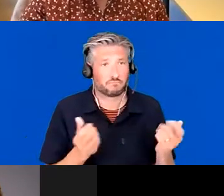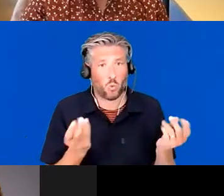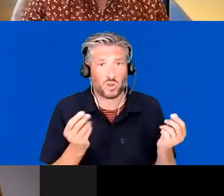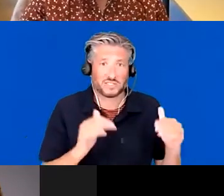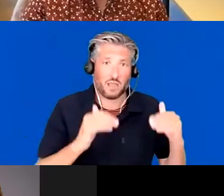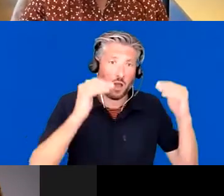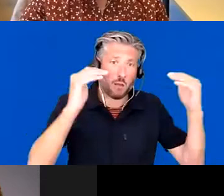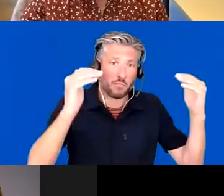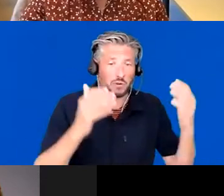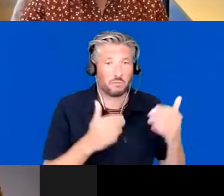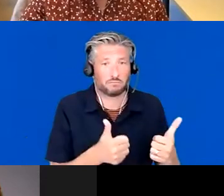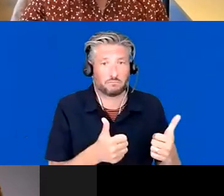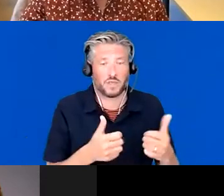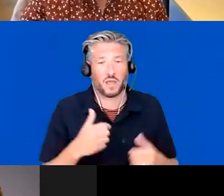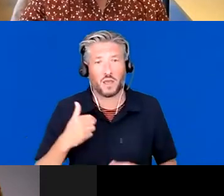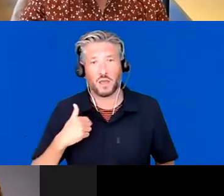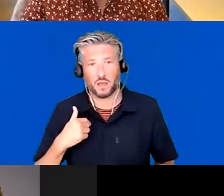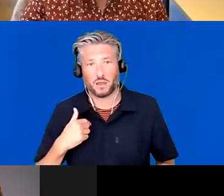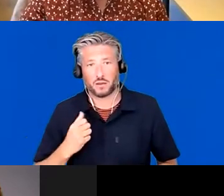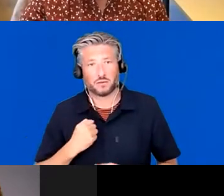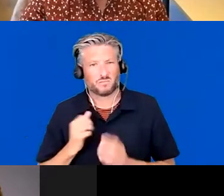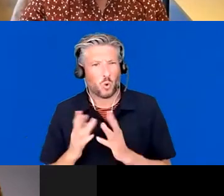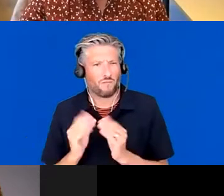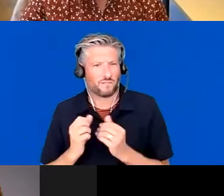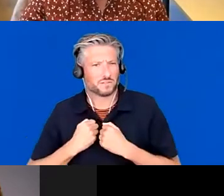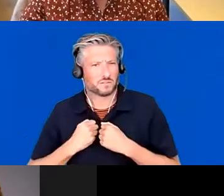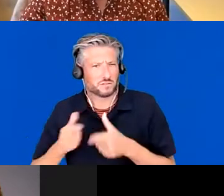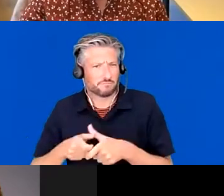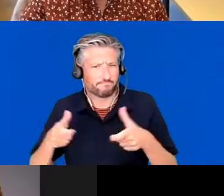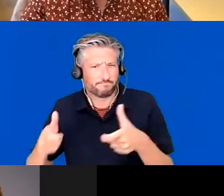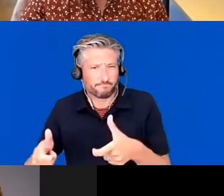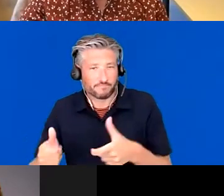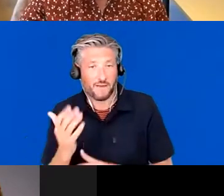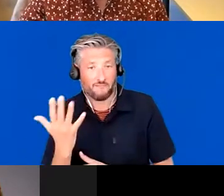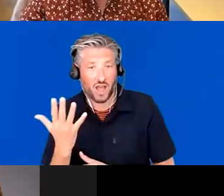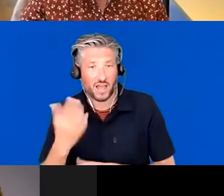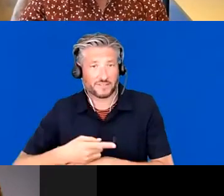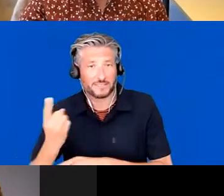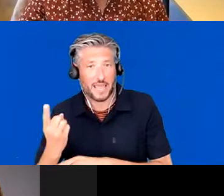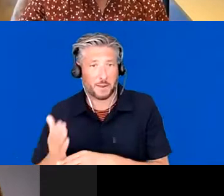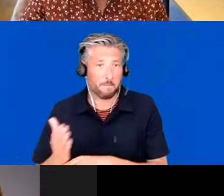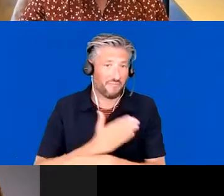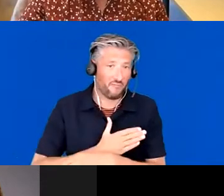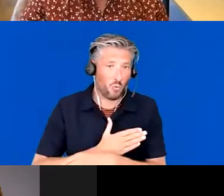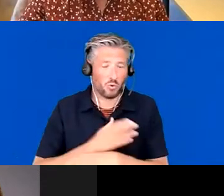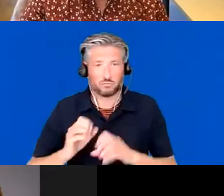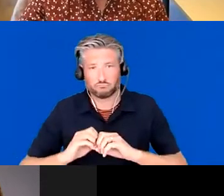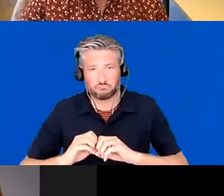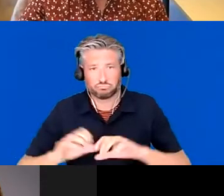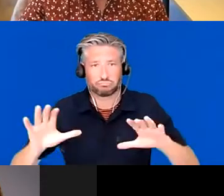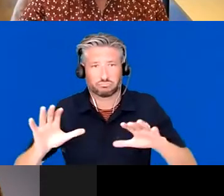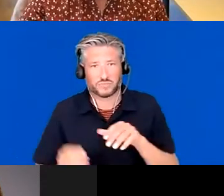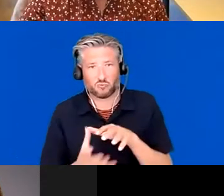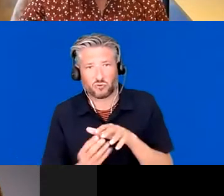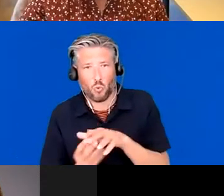ours available 5 days before the sort of the main conferencing days, just because we realized that